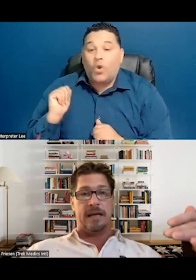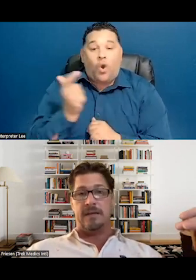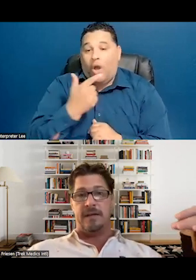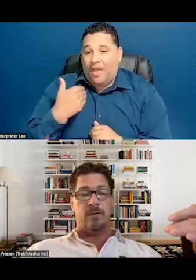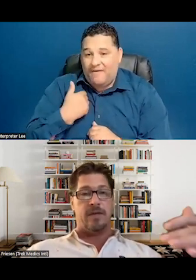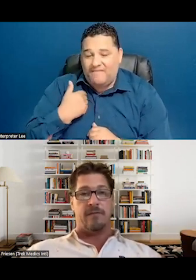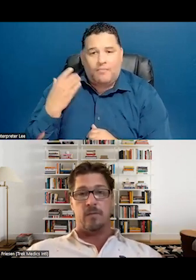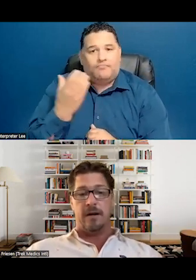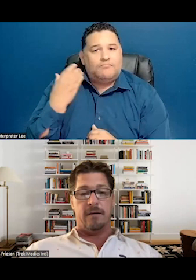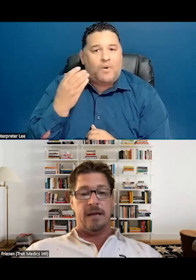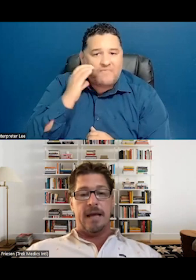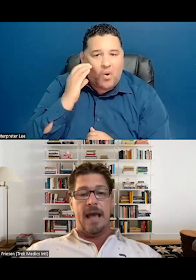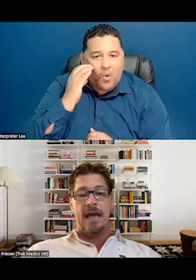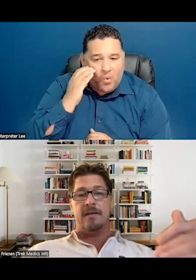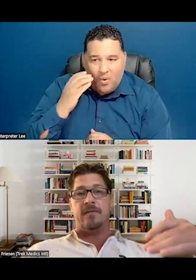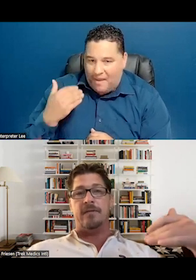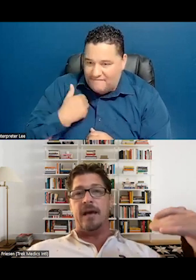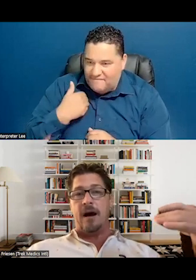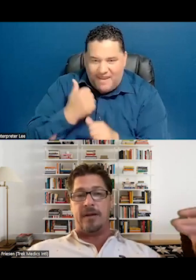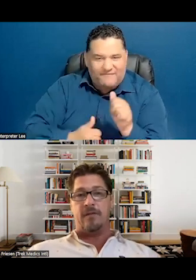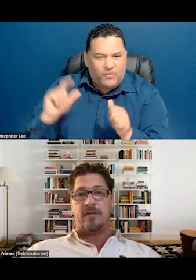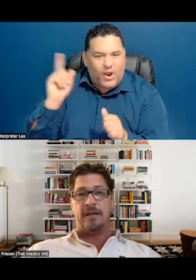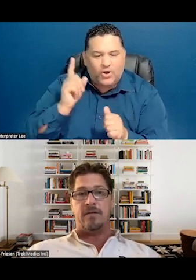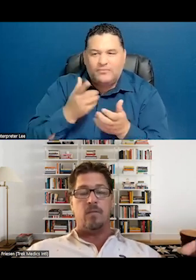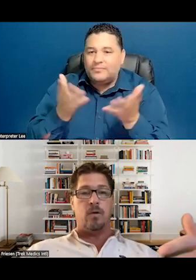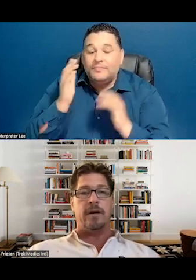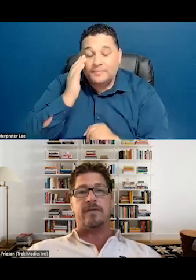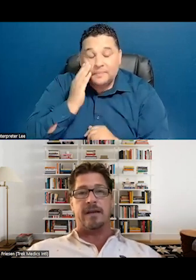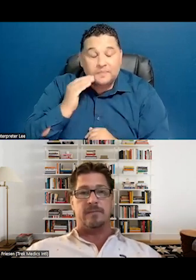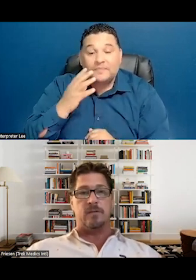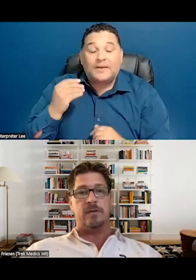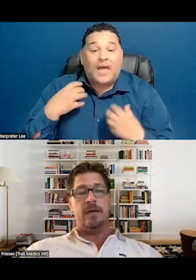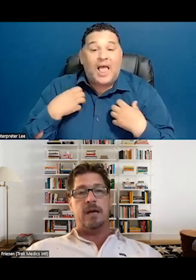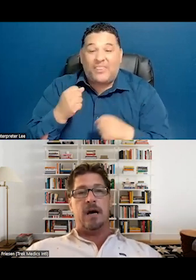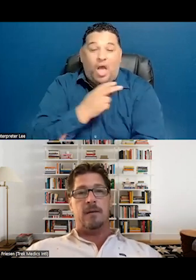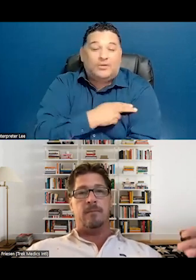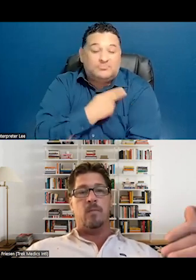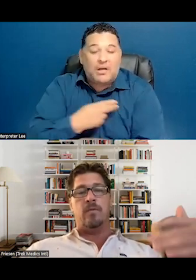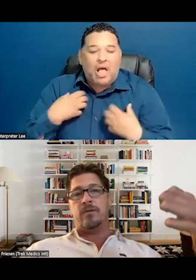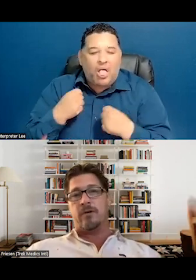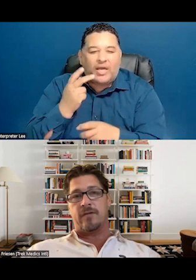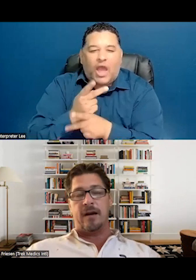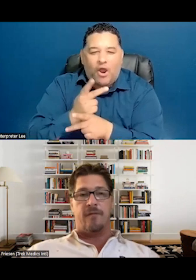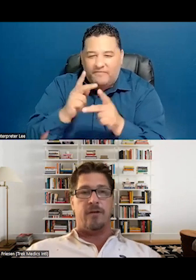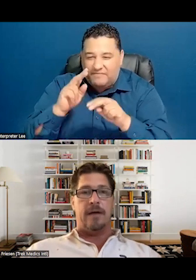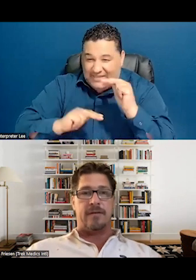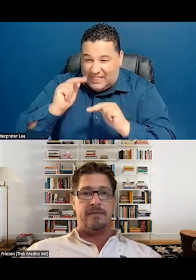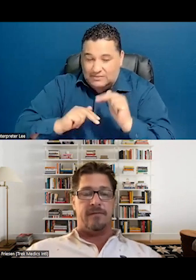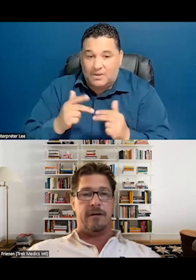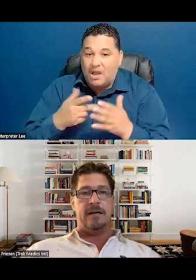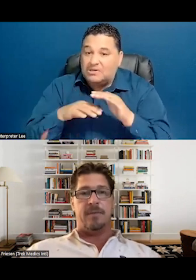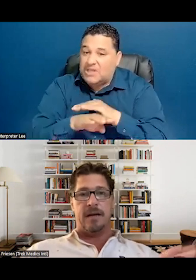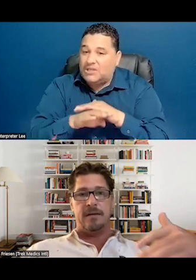mobile connectivity was everywhere. And the healthcare facilities were accessible. The services they offered